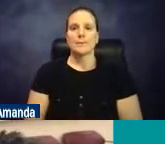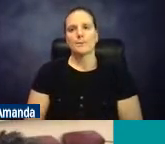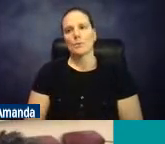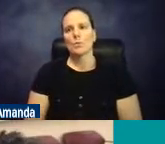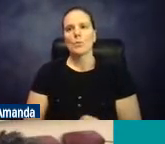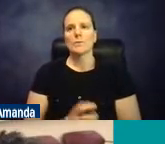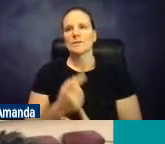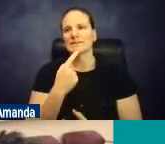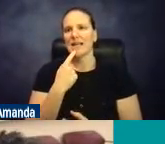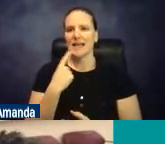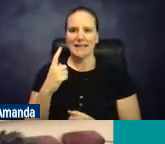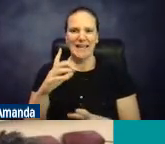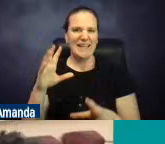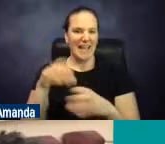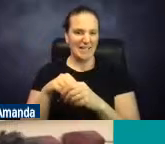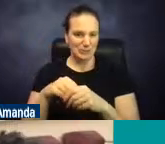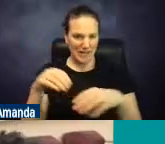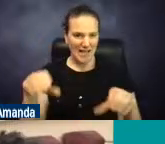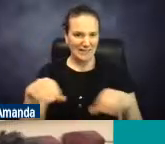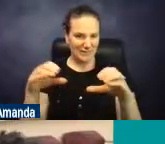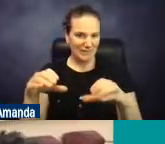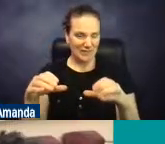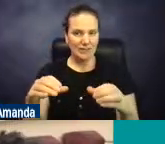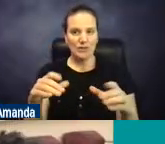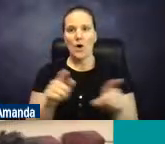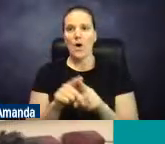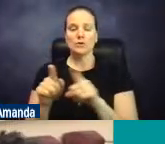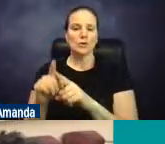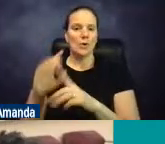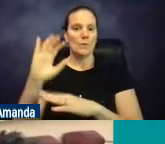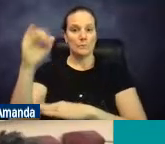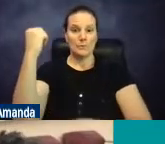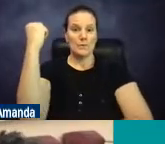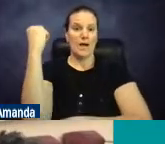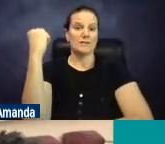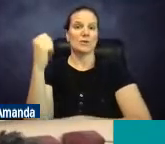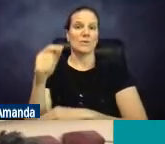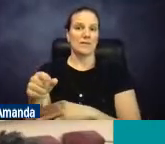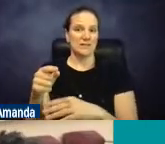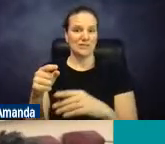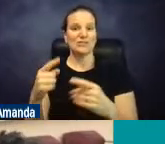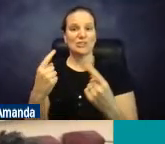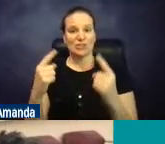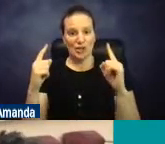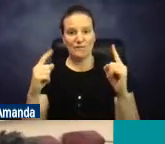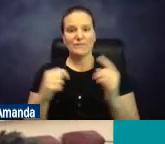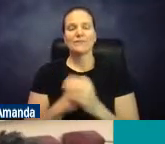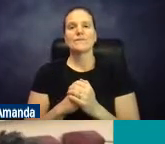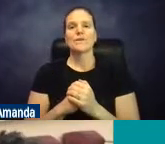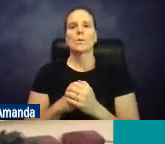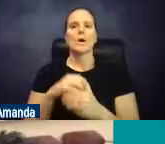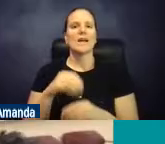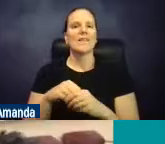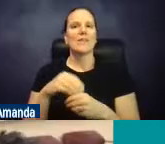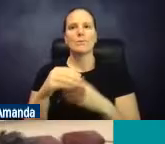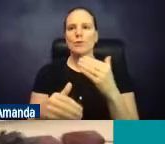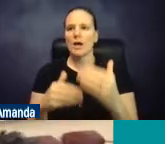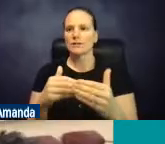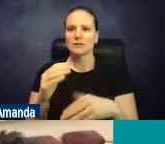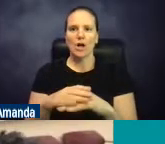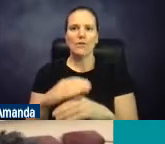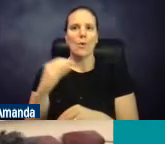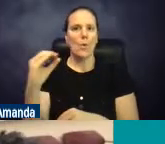an engagement activity, but also a milestone that was achieved, and we are in the process on the Oregon